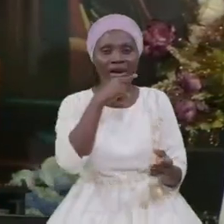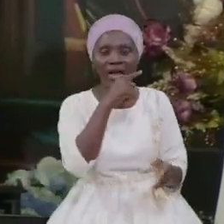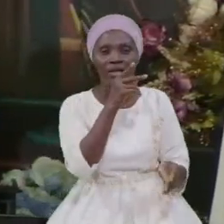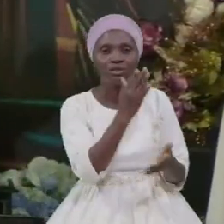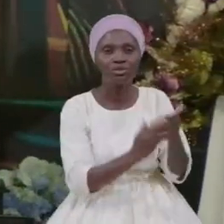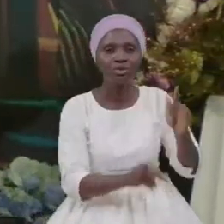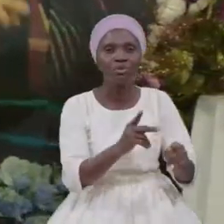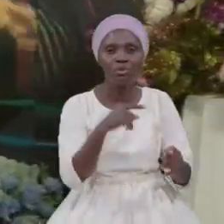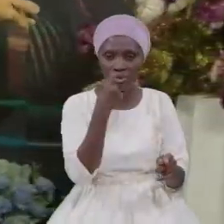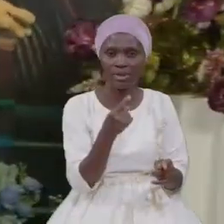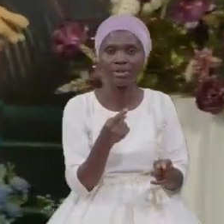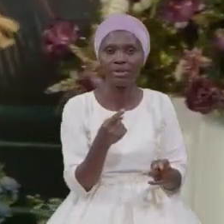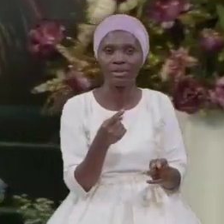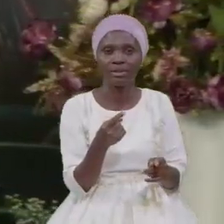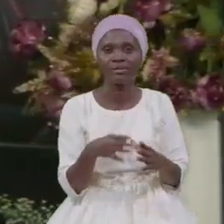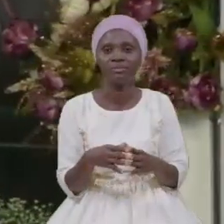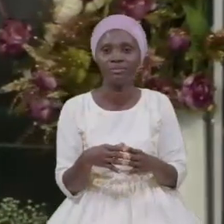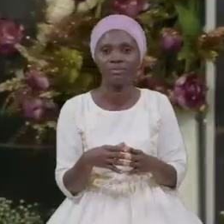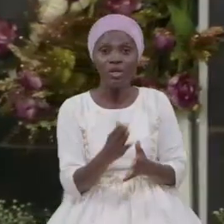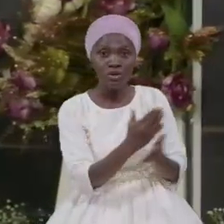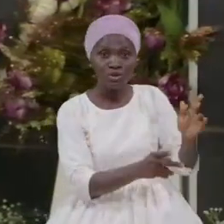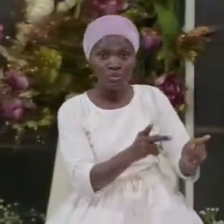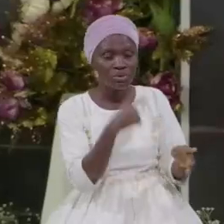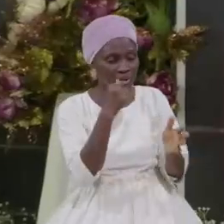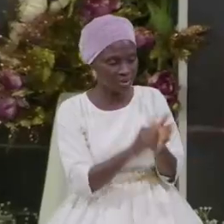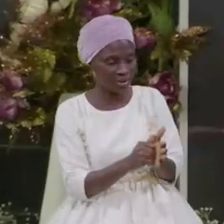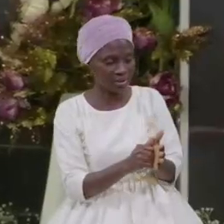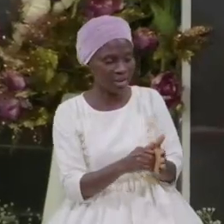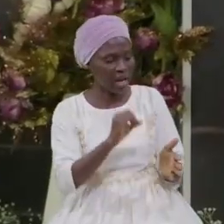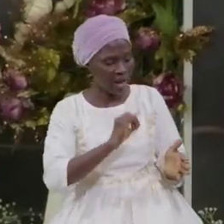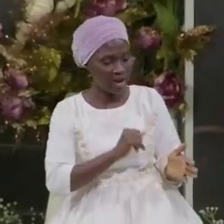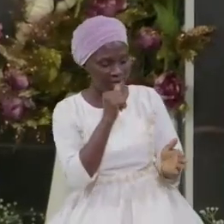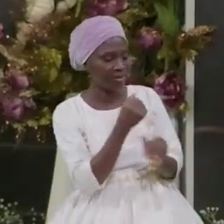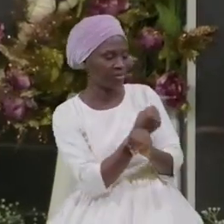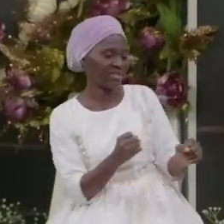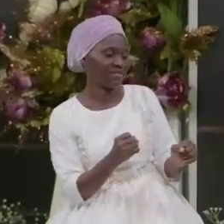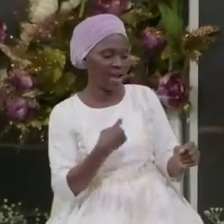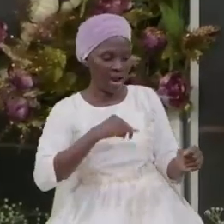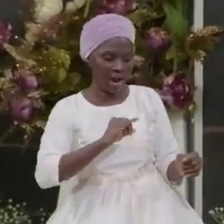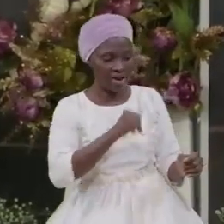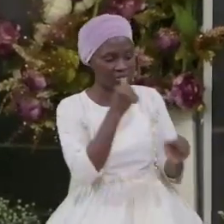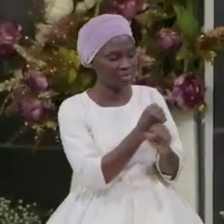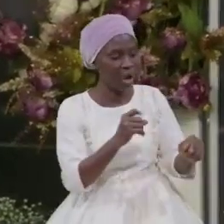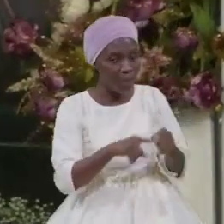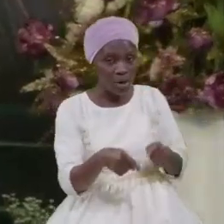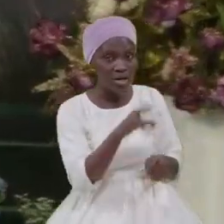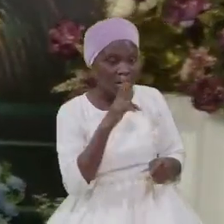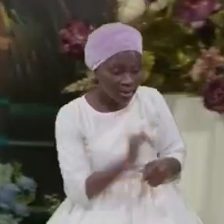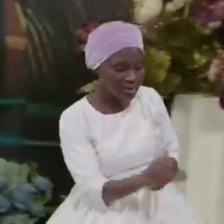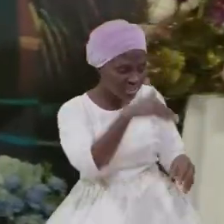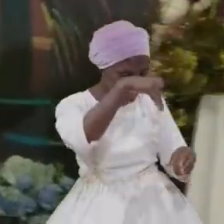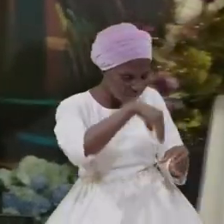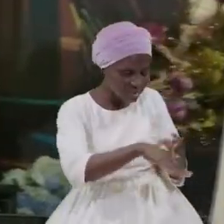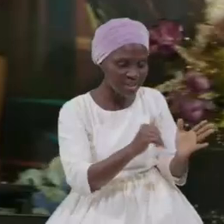They say, I am saved, and they're still in the world. I am saved. They're still